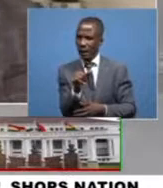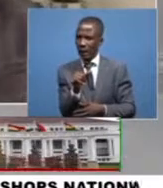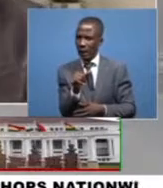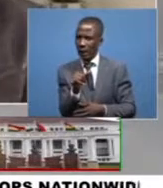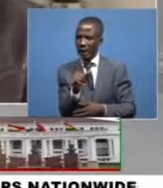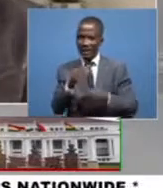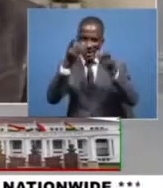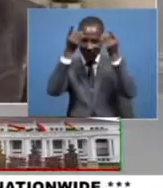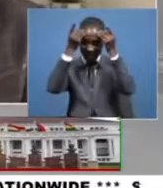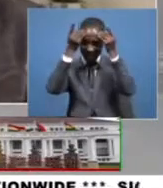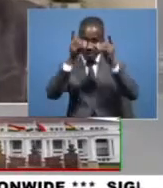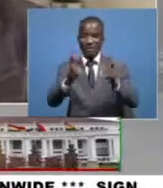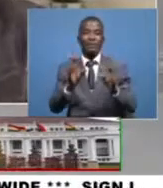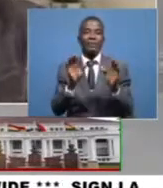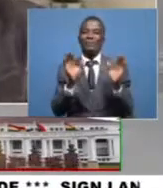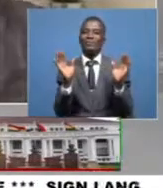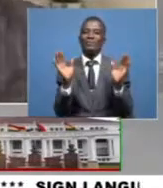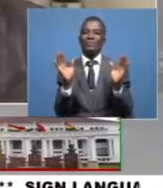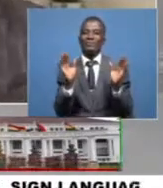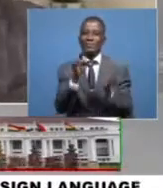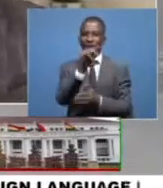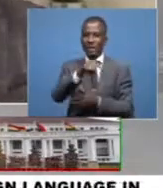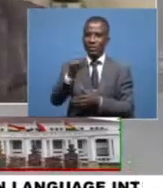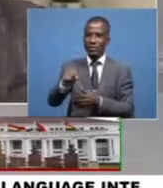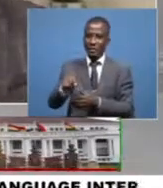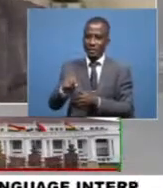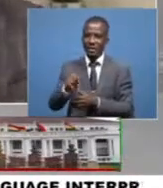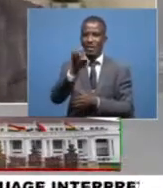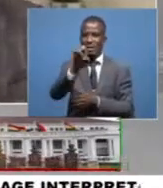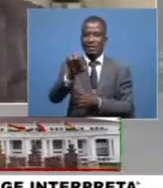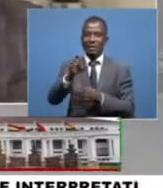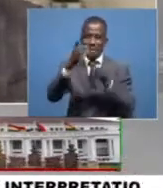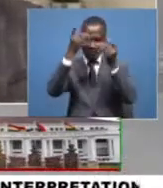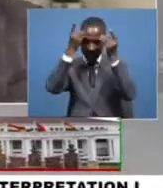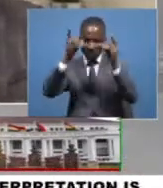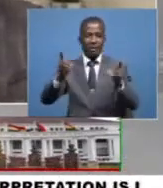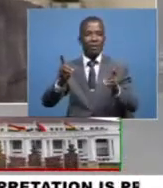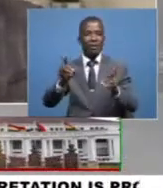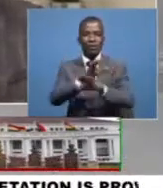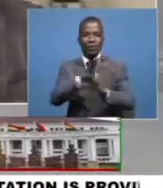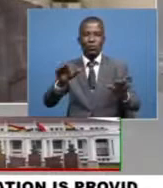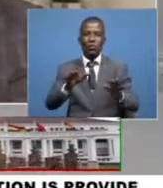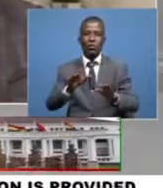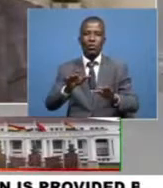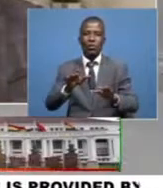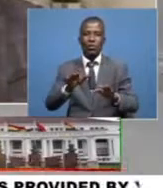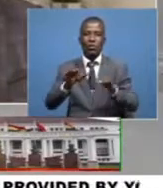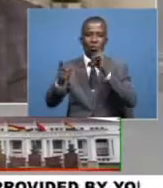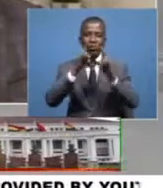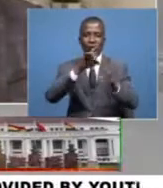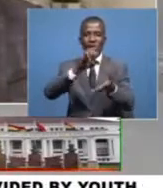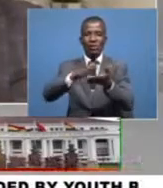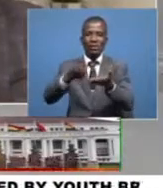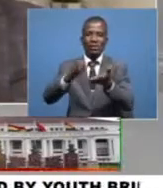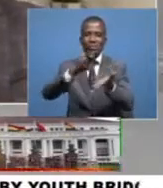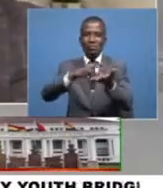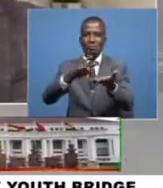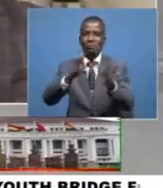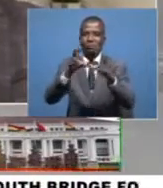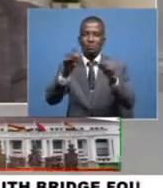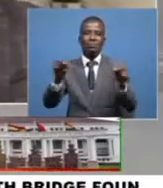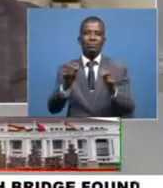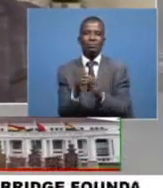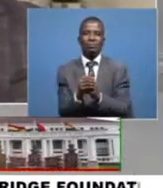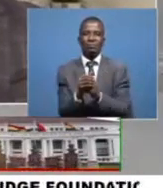to call evidence. They're choosing, you remember that during cross-examination, for instance, they sought to impugn